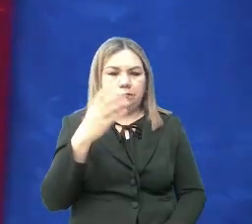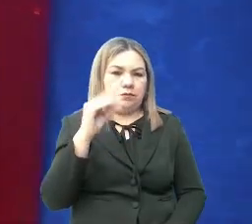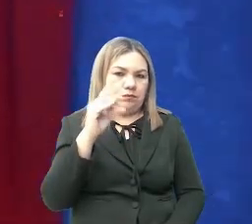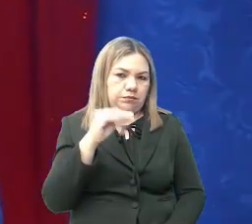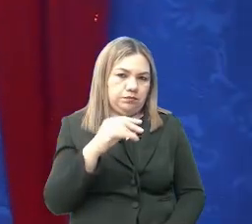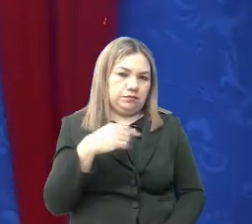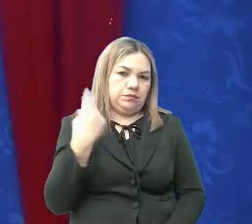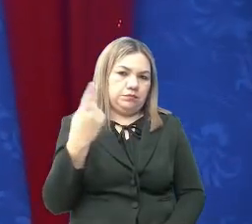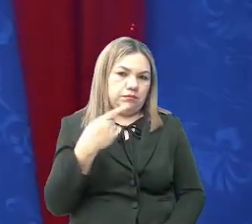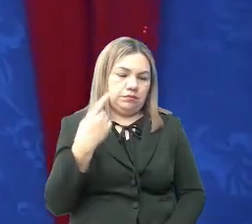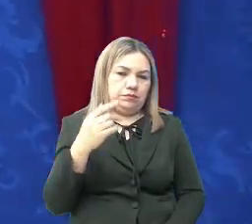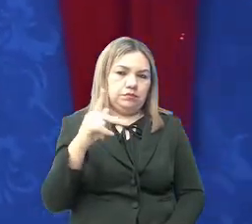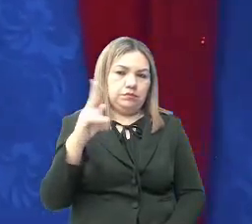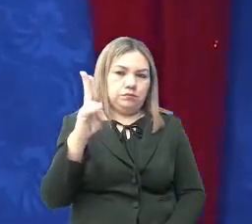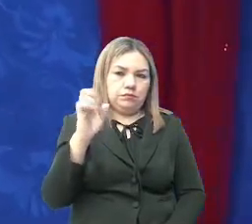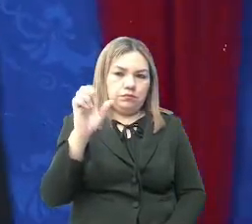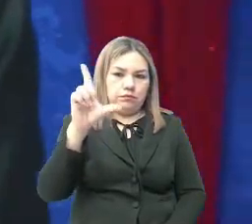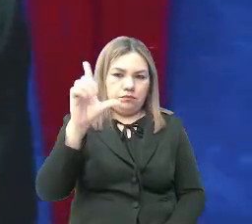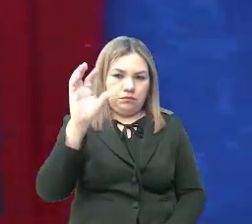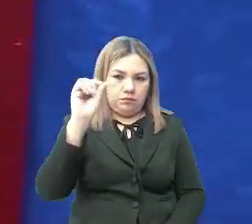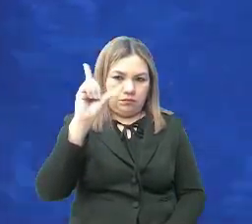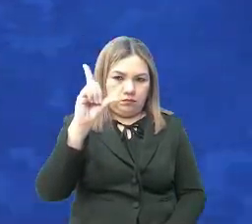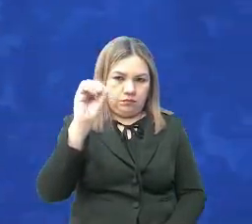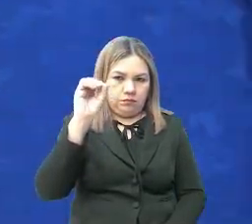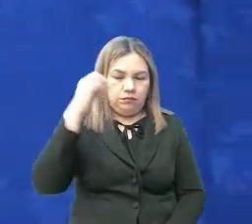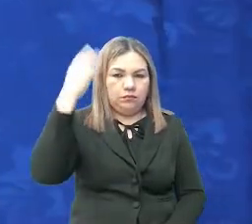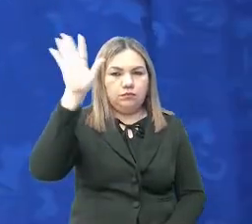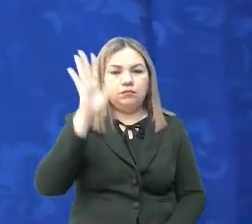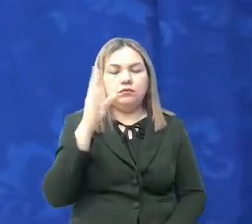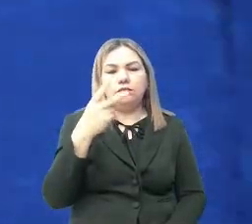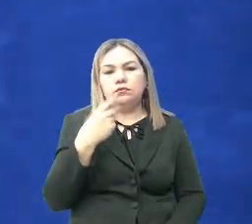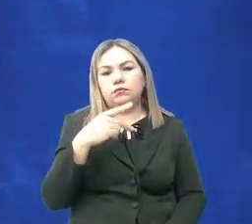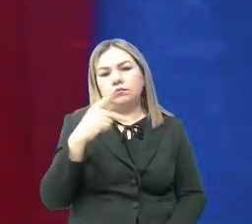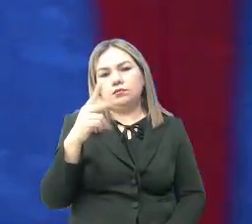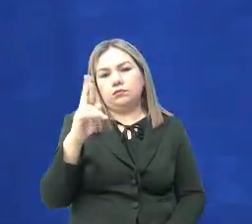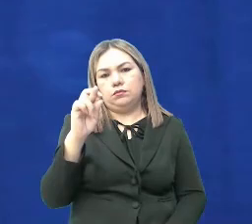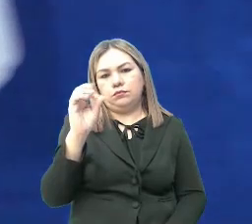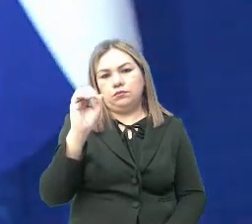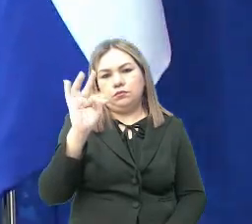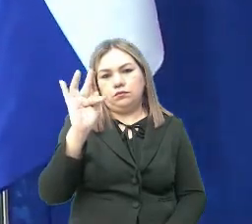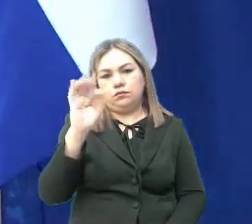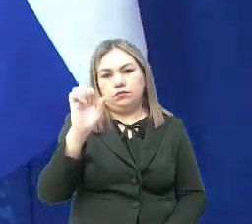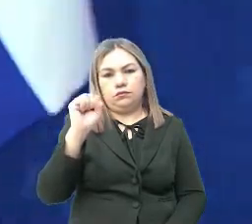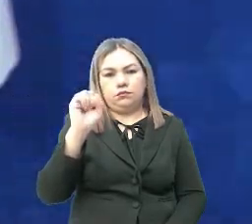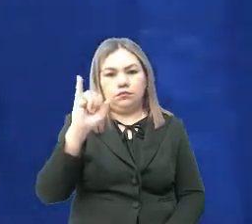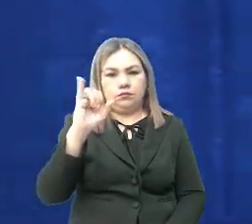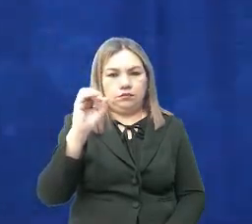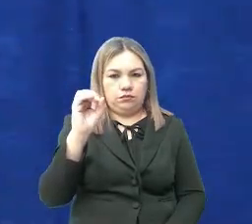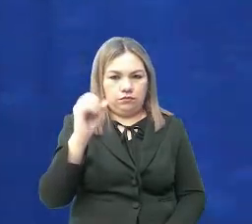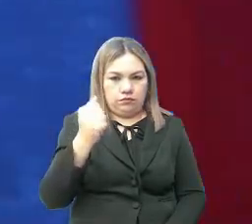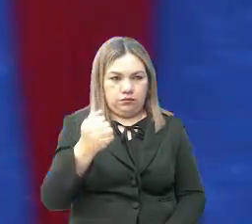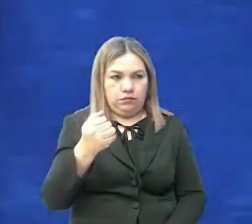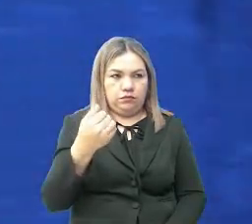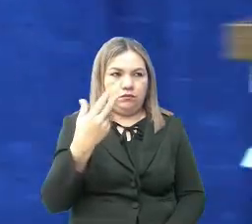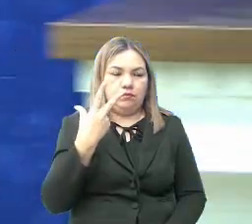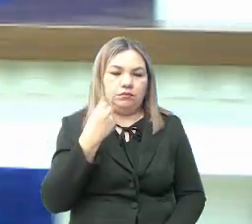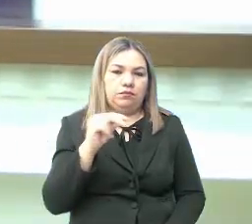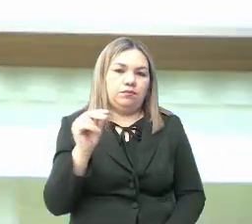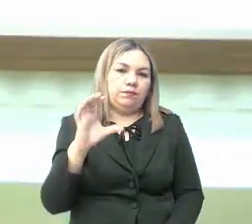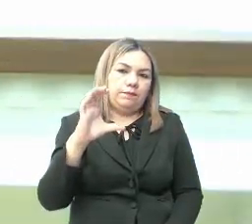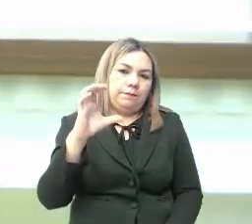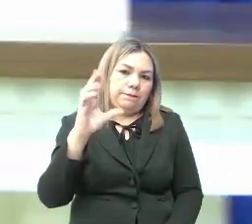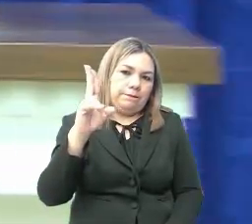feeds with prophecies that will never come to pass. And how is